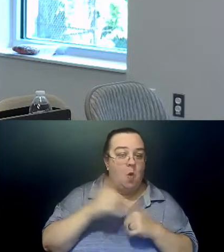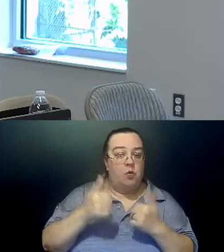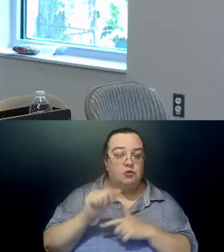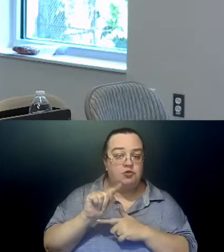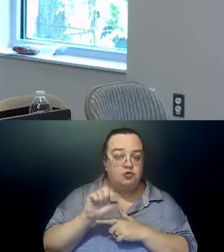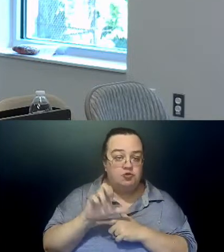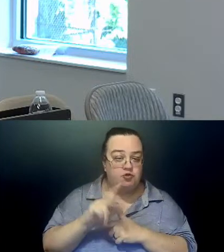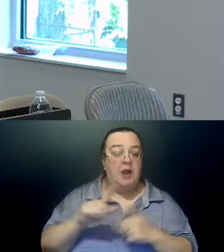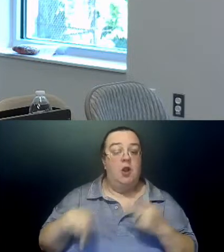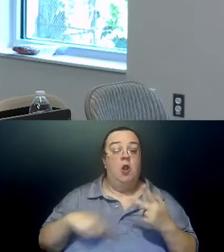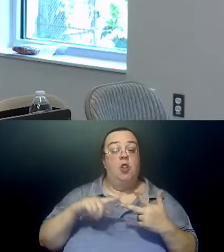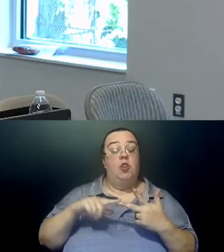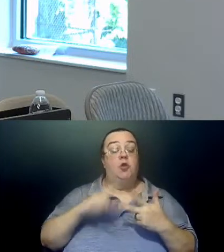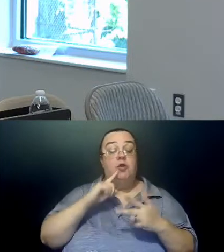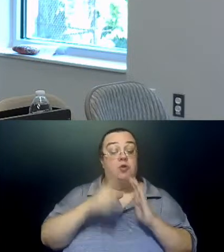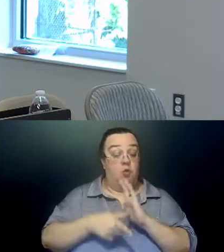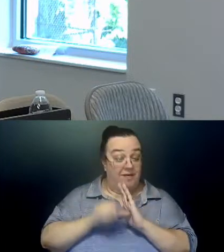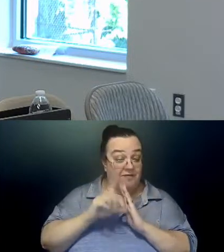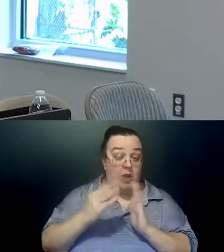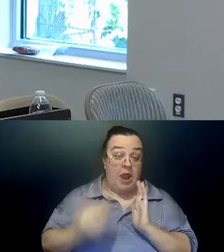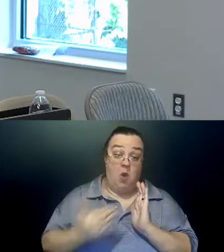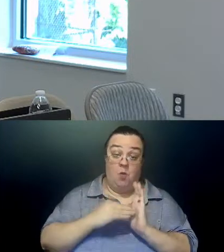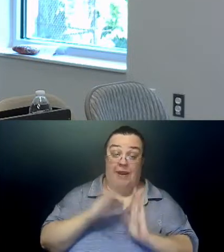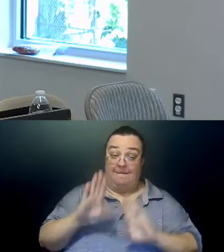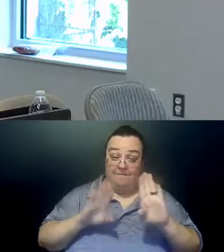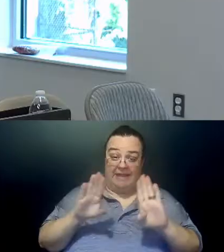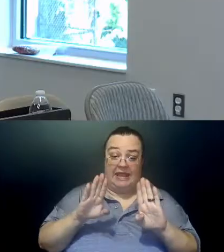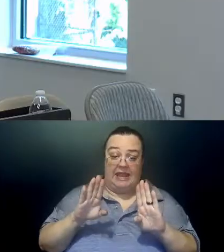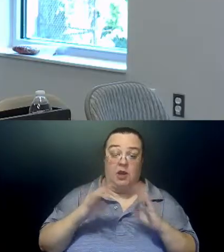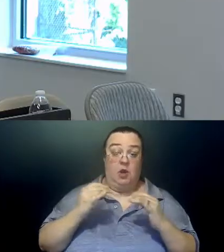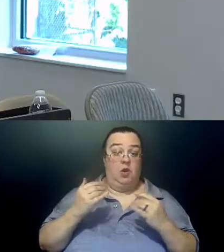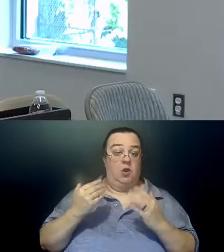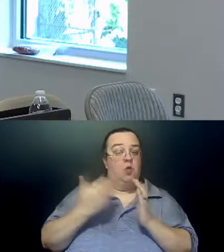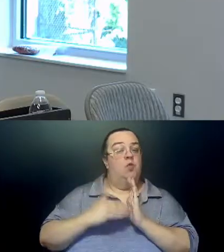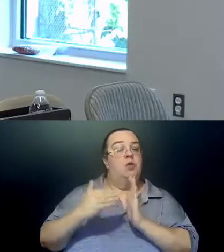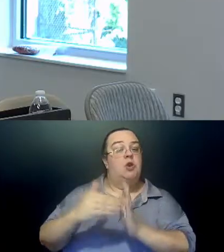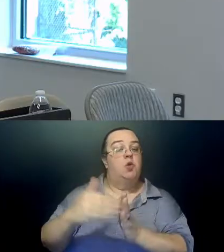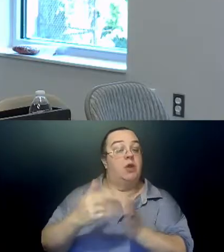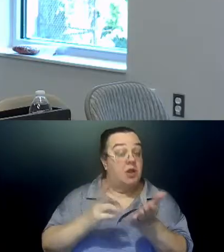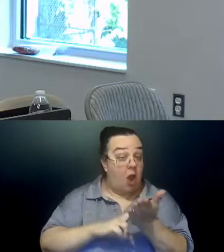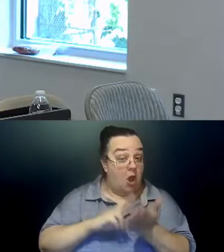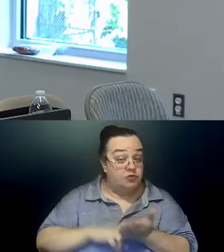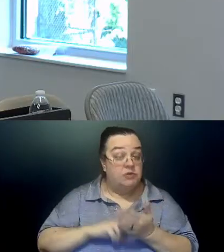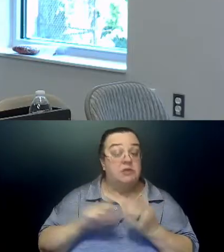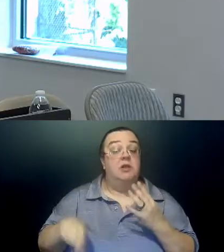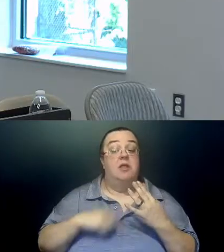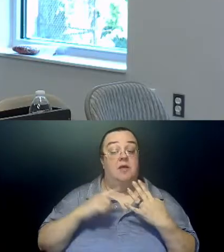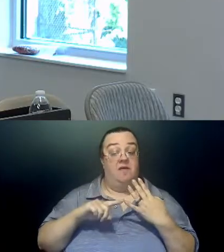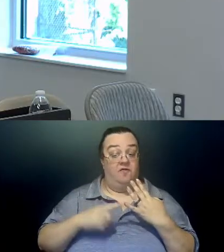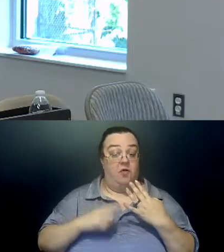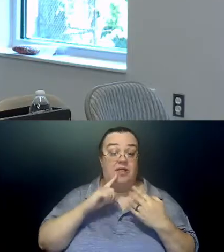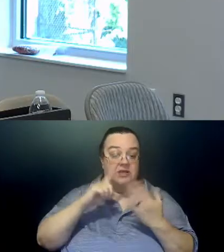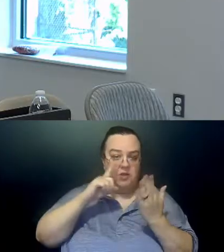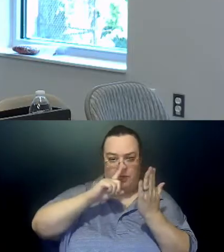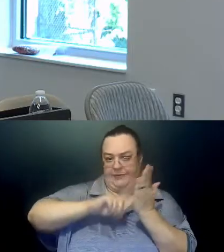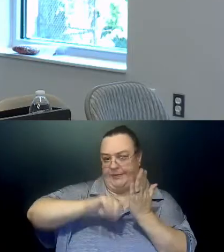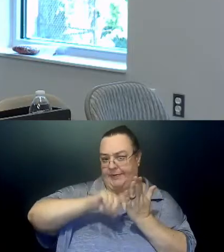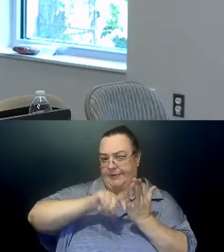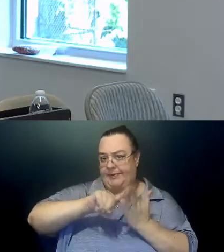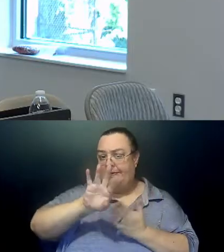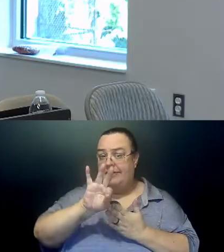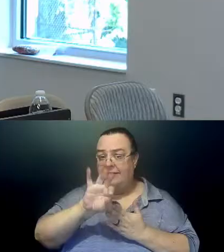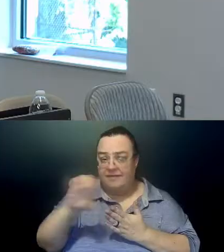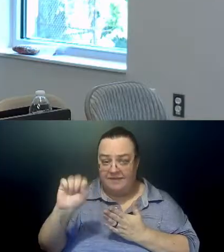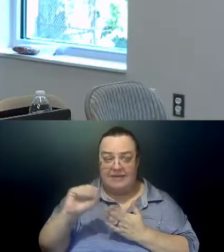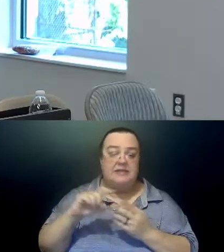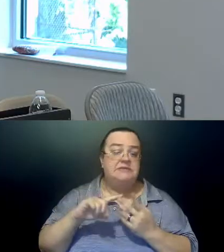and rebid reoccurring contracts. The fourth thing is to audit fees for